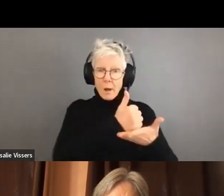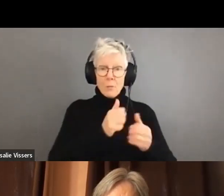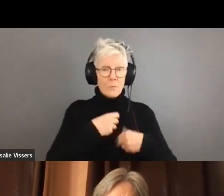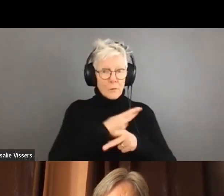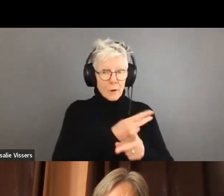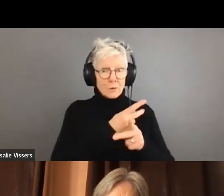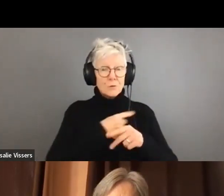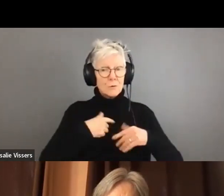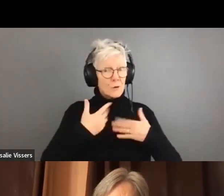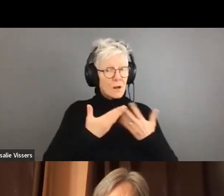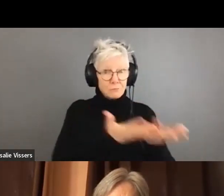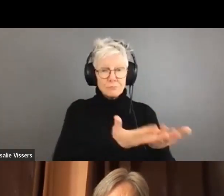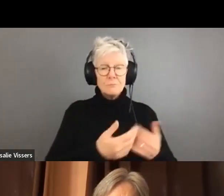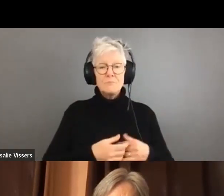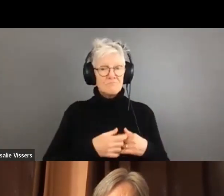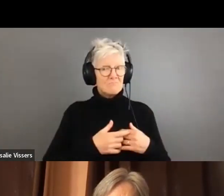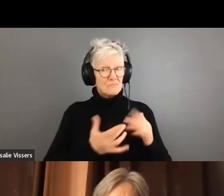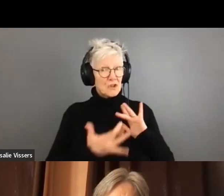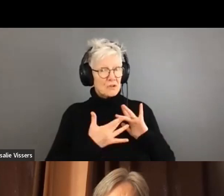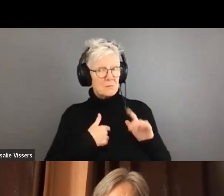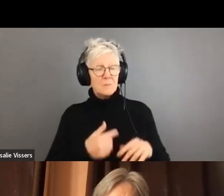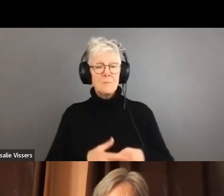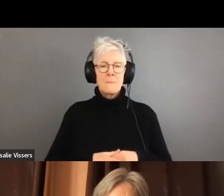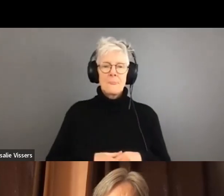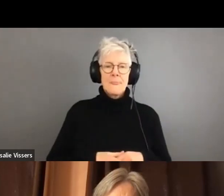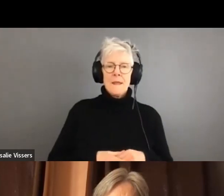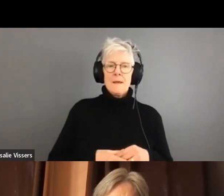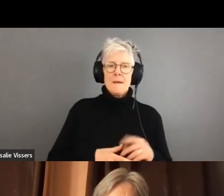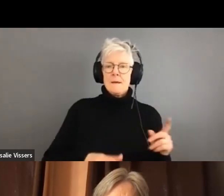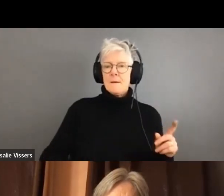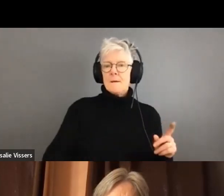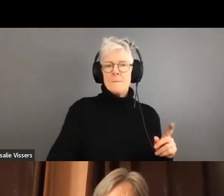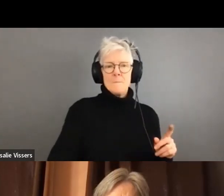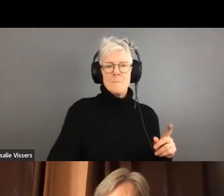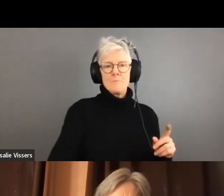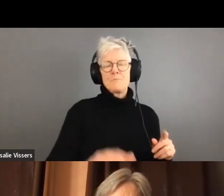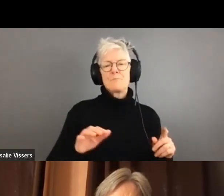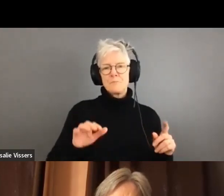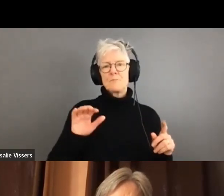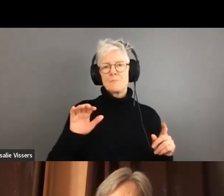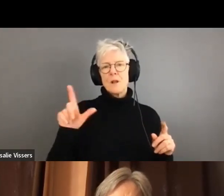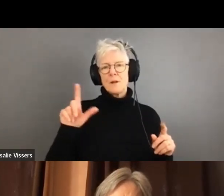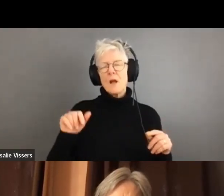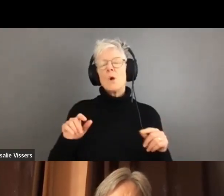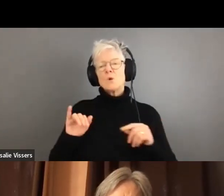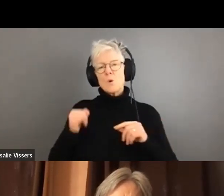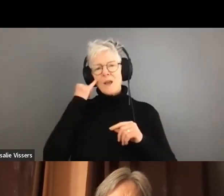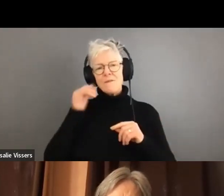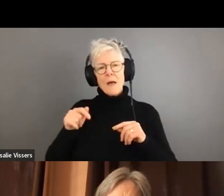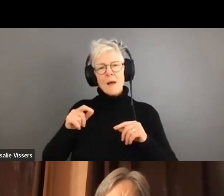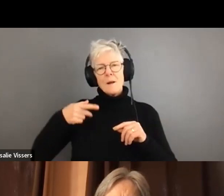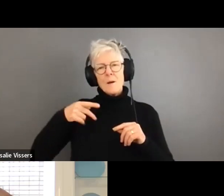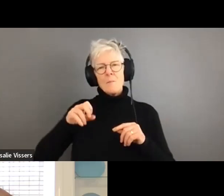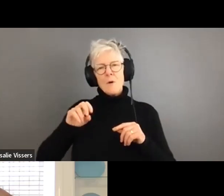that. I just wondered if even if it was only going to be a podcast and only the finished output was